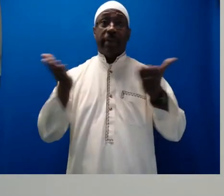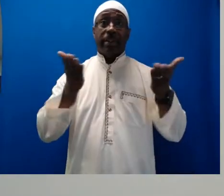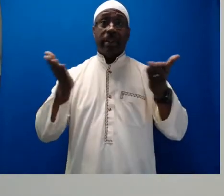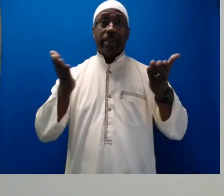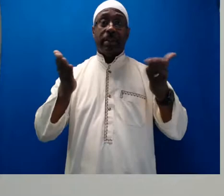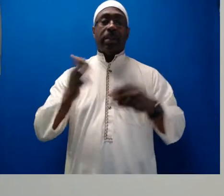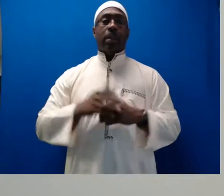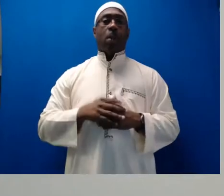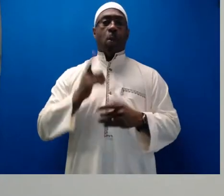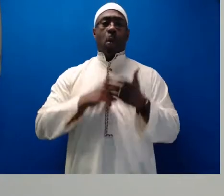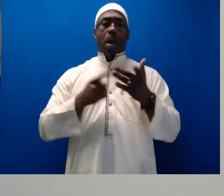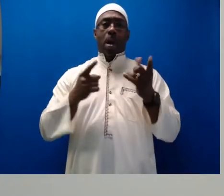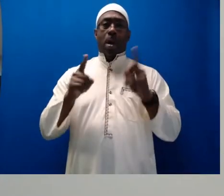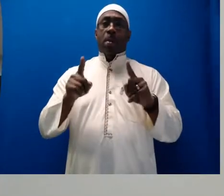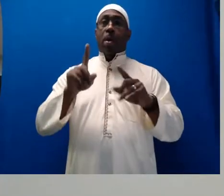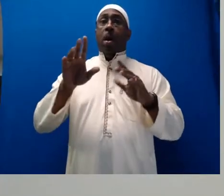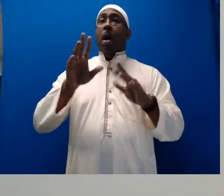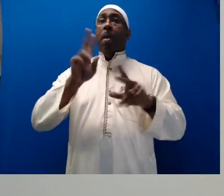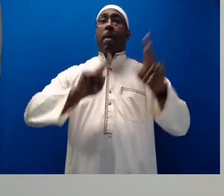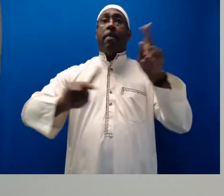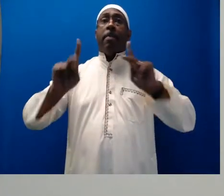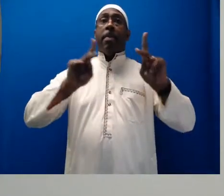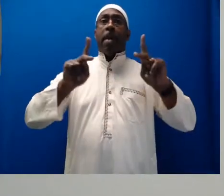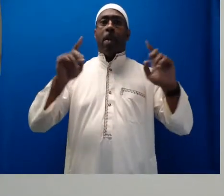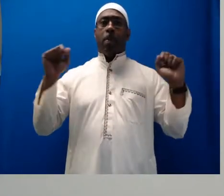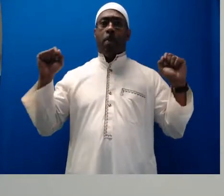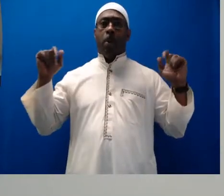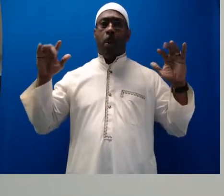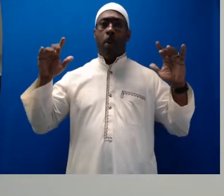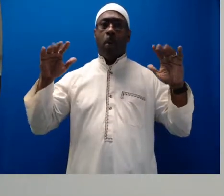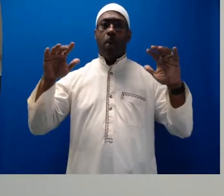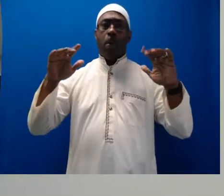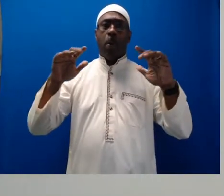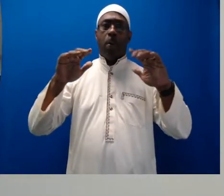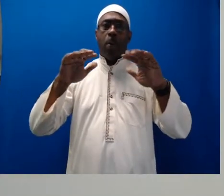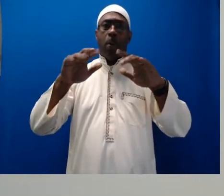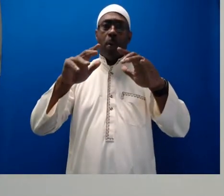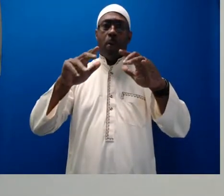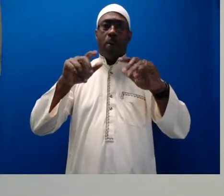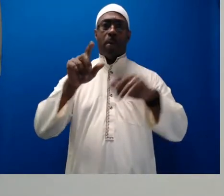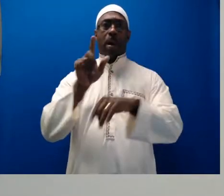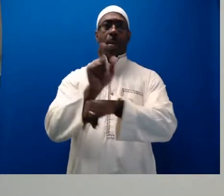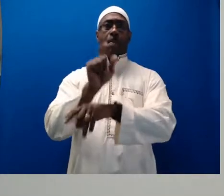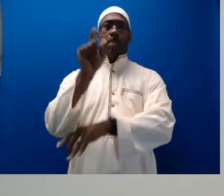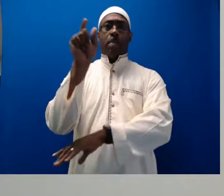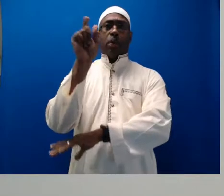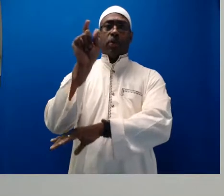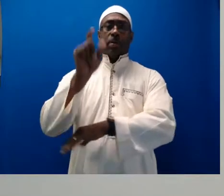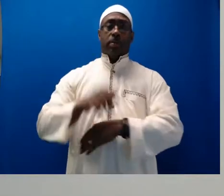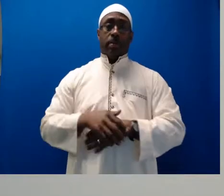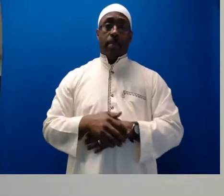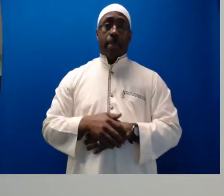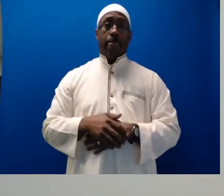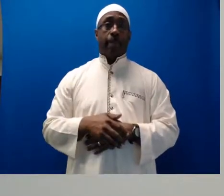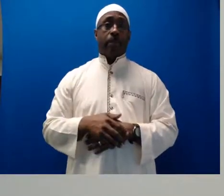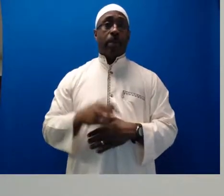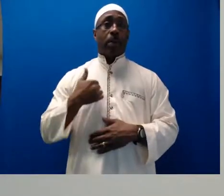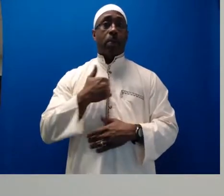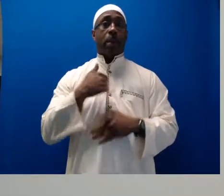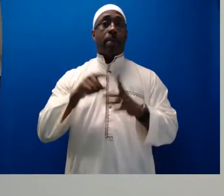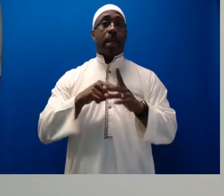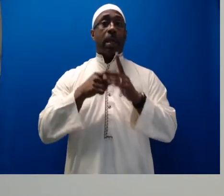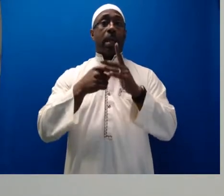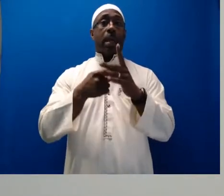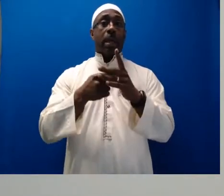the ibadah of when people come to the masjid, and we begin it with the ayah that is in